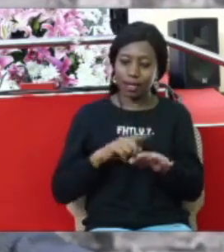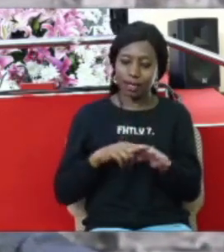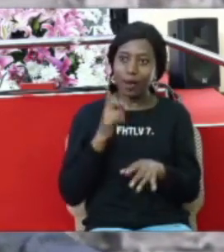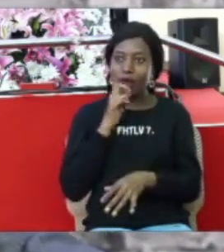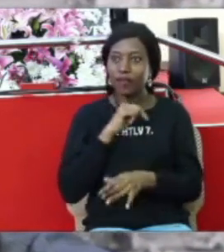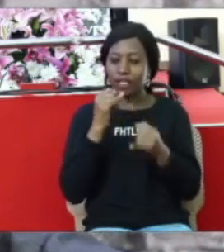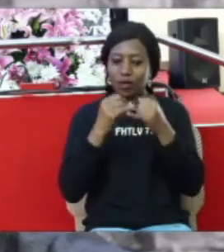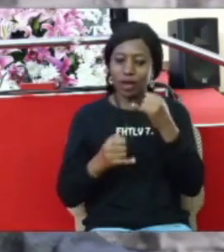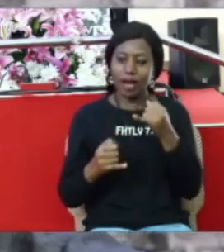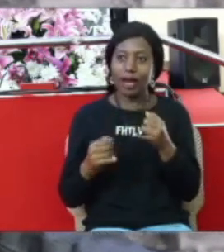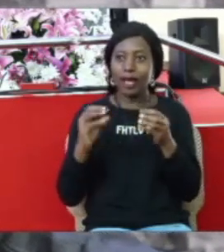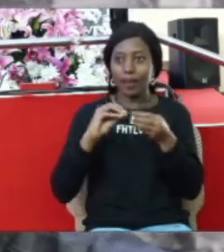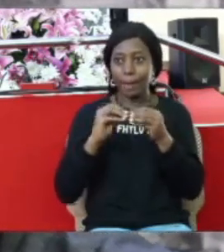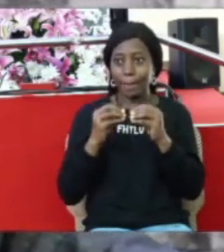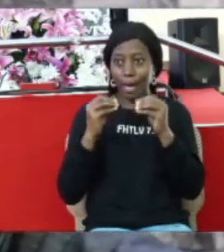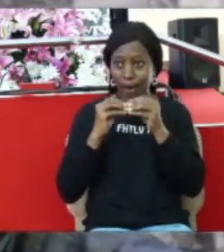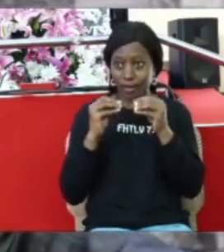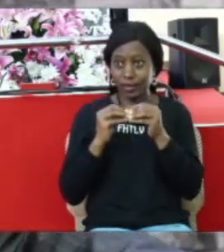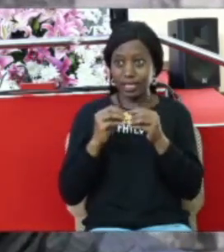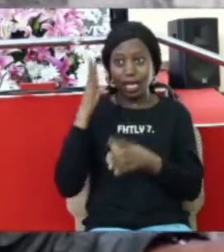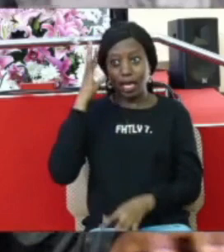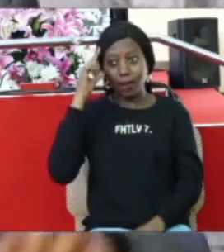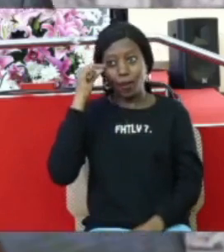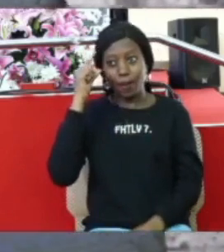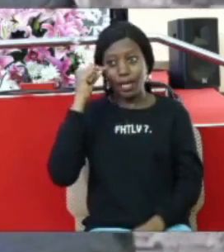engineer, Sweden.